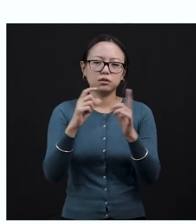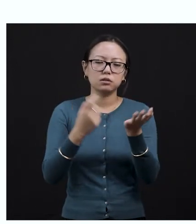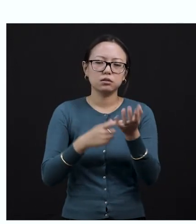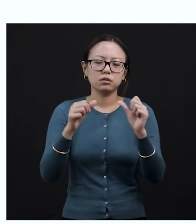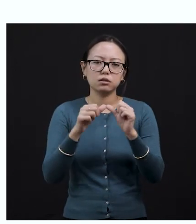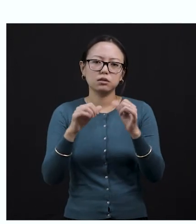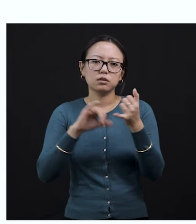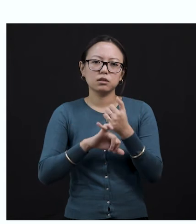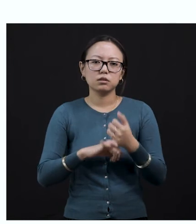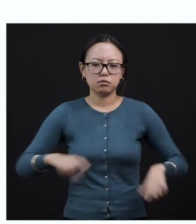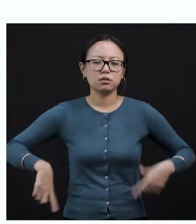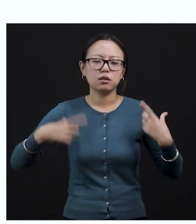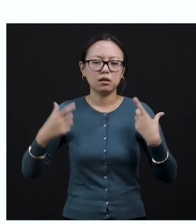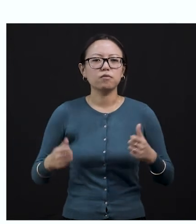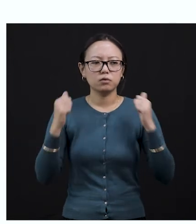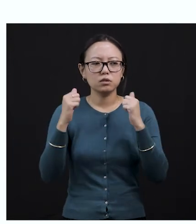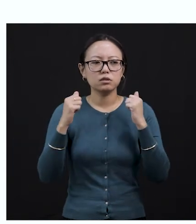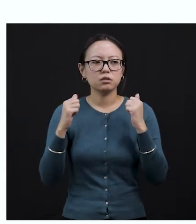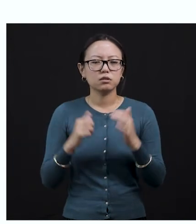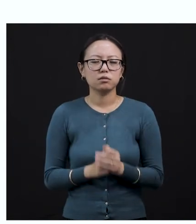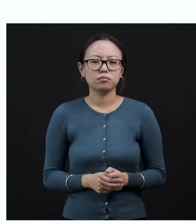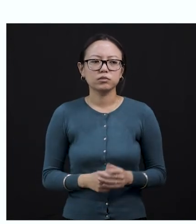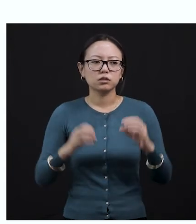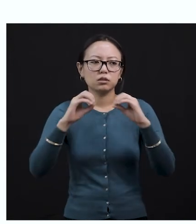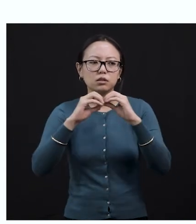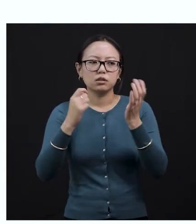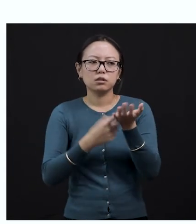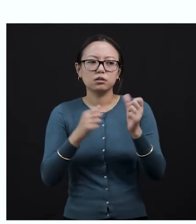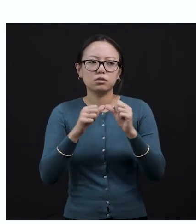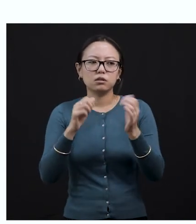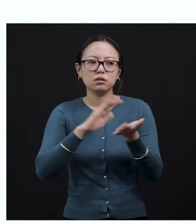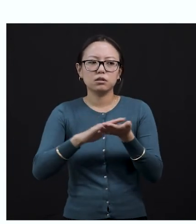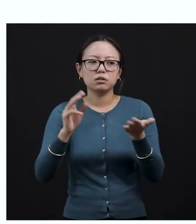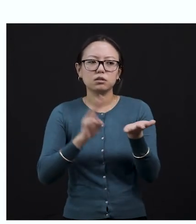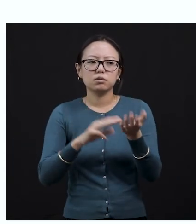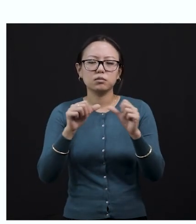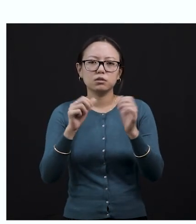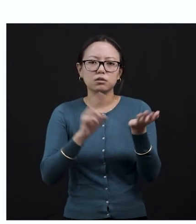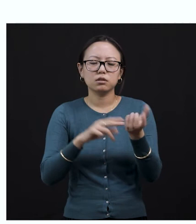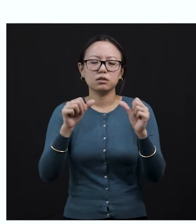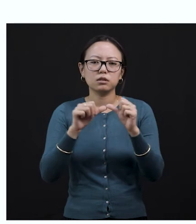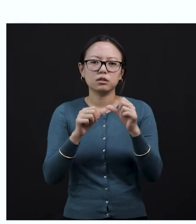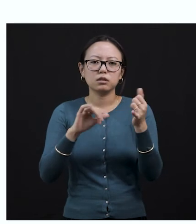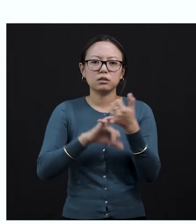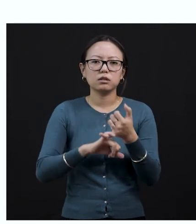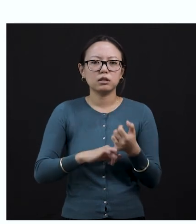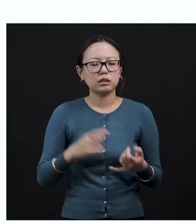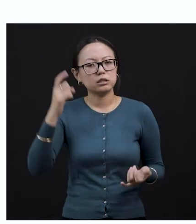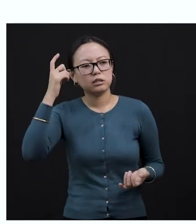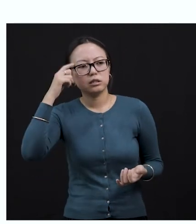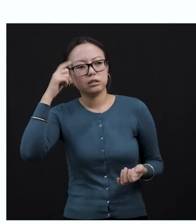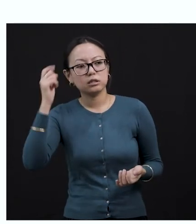the highest class like the Brahmanas, they don't like the Shudras because they think that they are dirty and